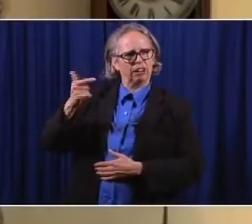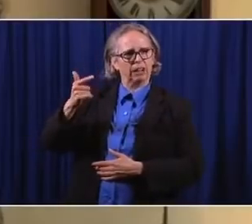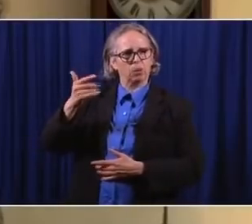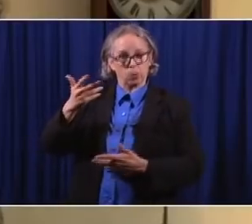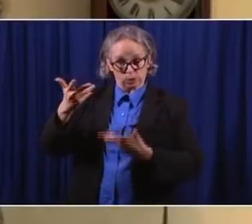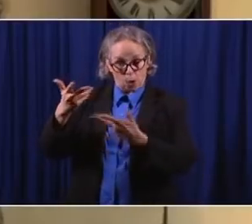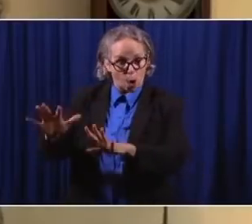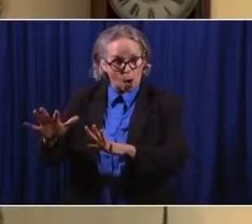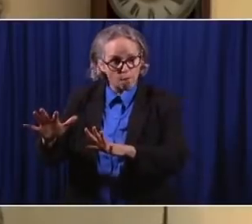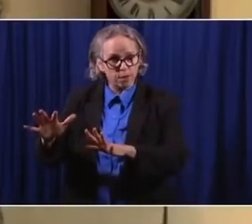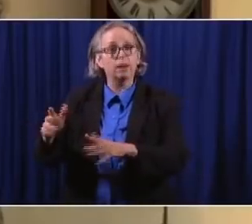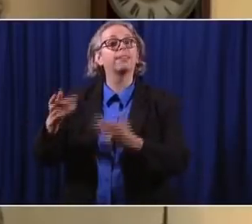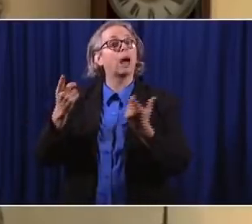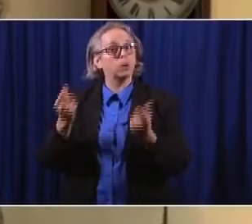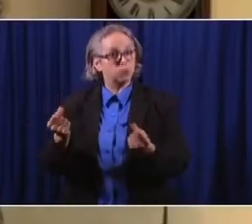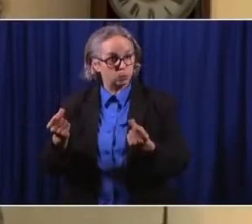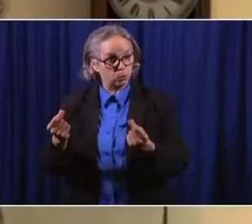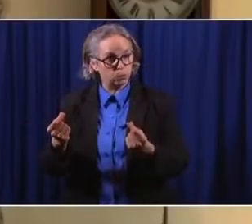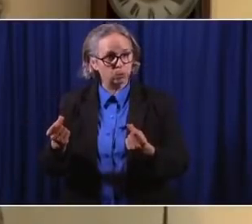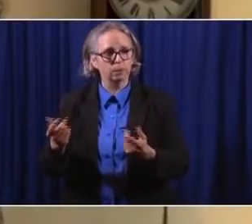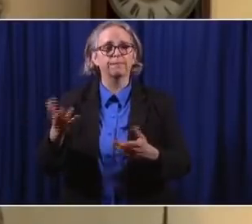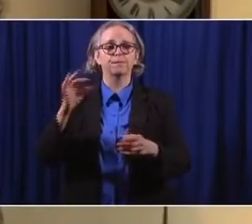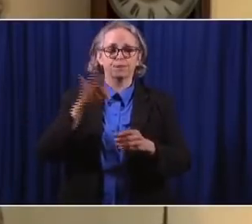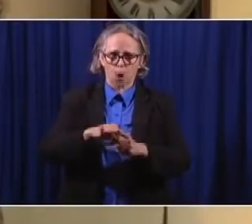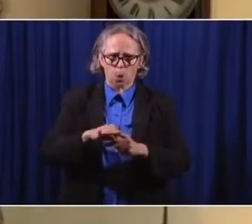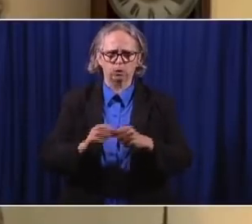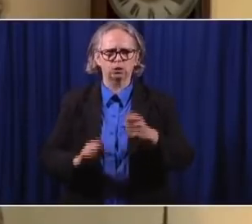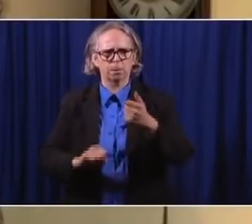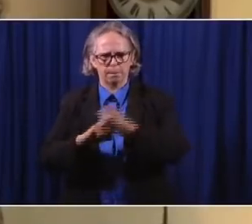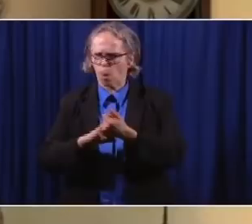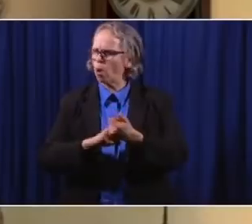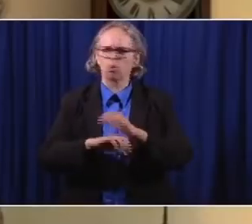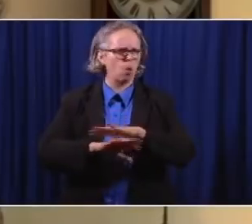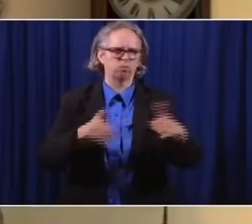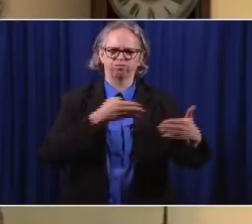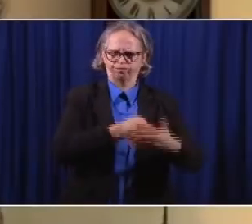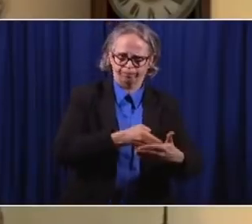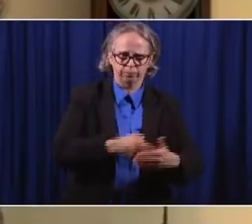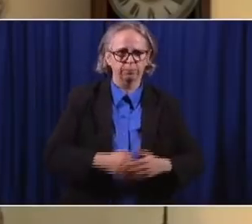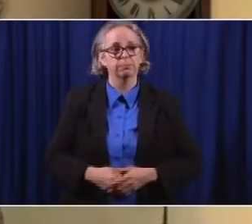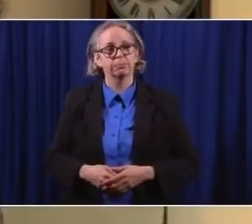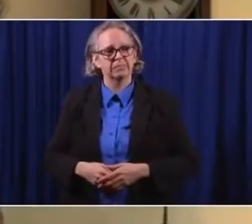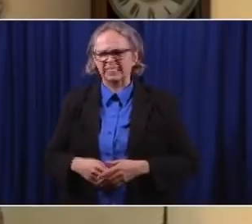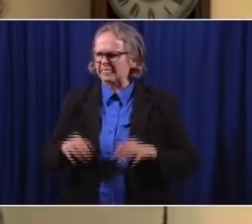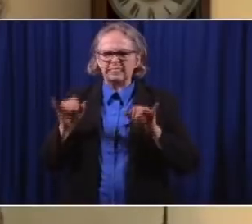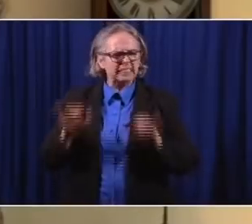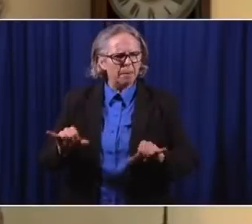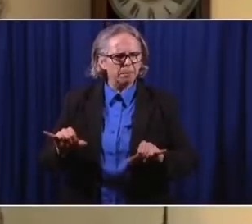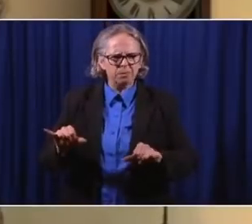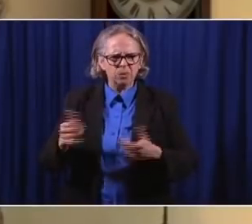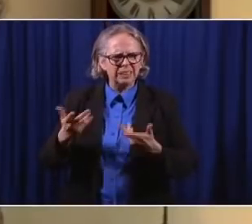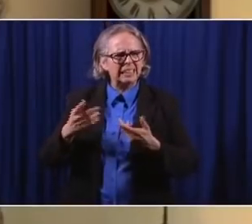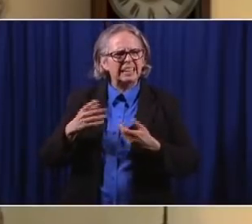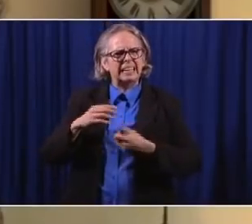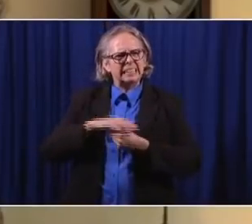was voting for that nominee or not for that nominee. I did the same thing with district courts, I believe, and circuit courts by and